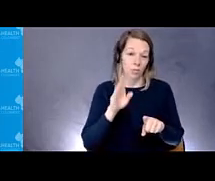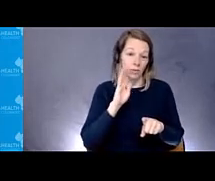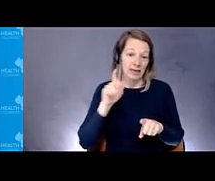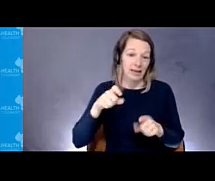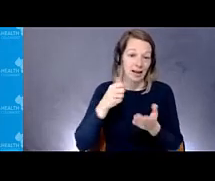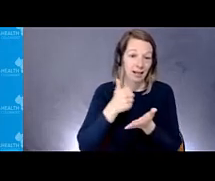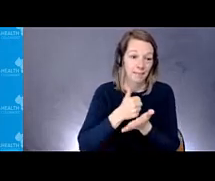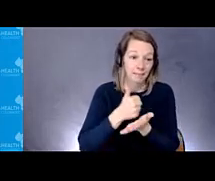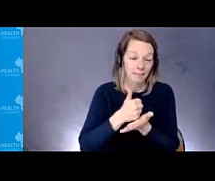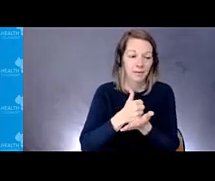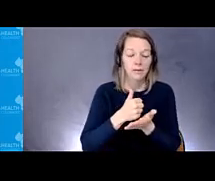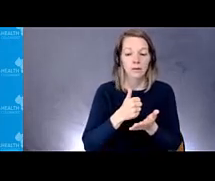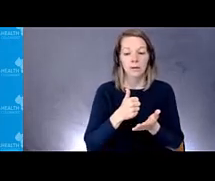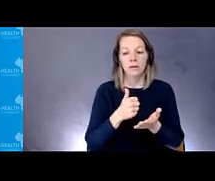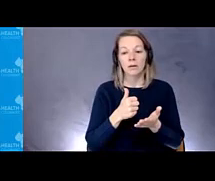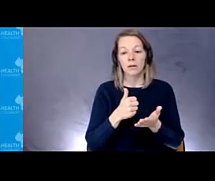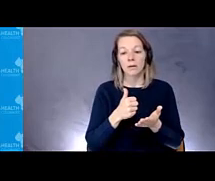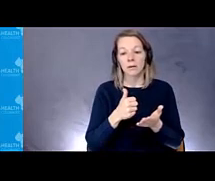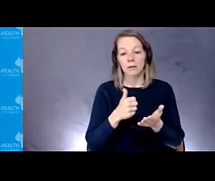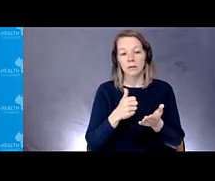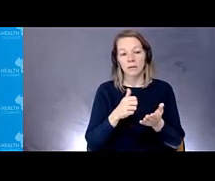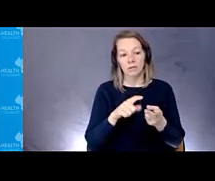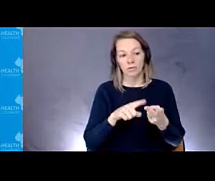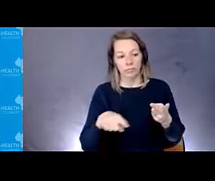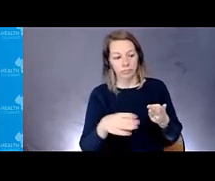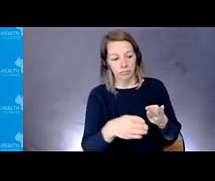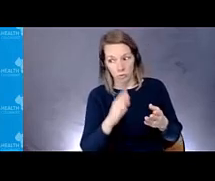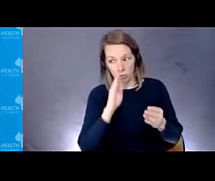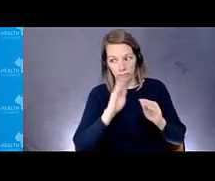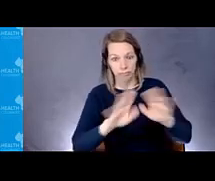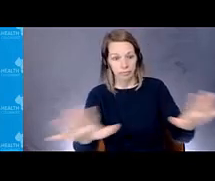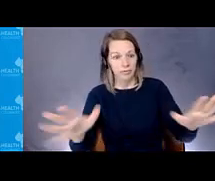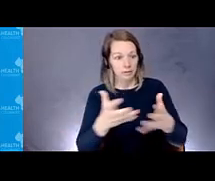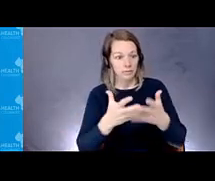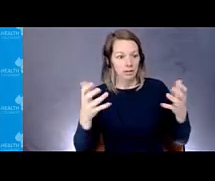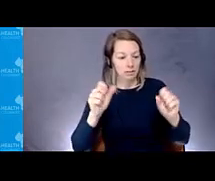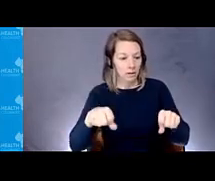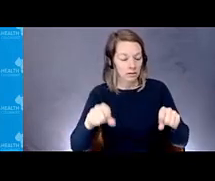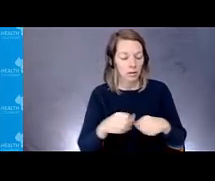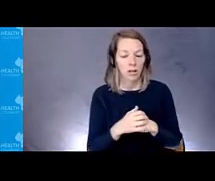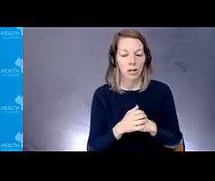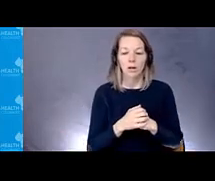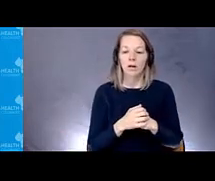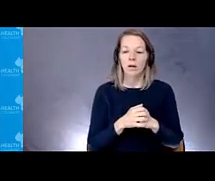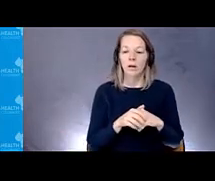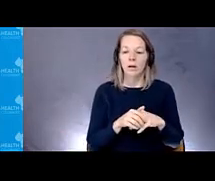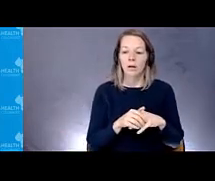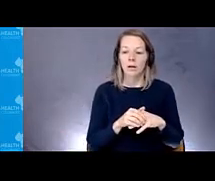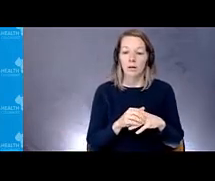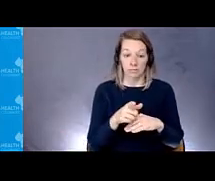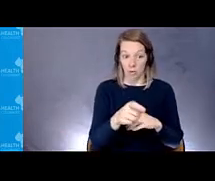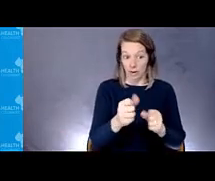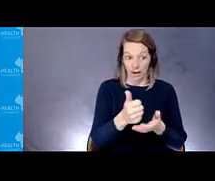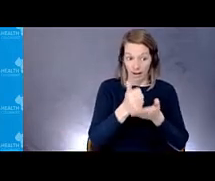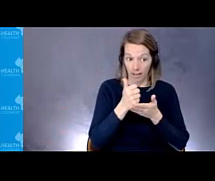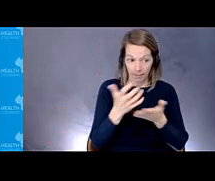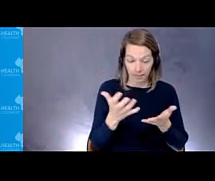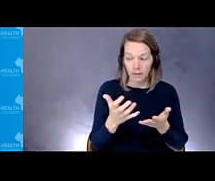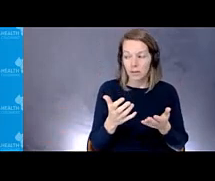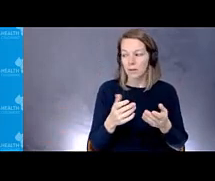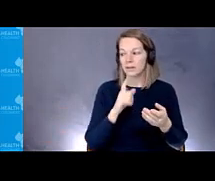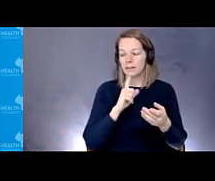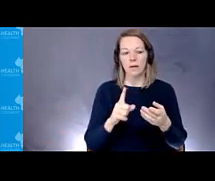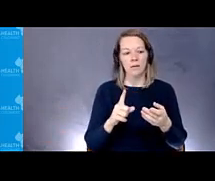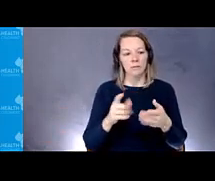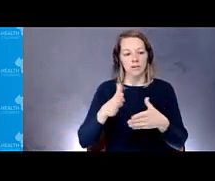sure that we get the word out as far and wide as possible. And so where you all can help that are on this call is making sure that